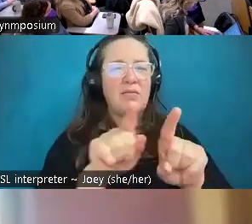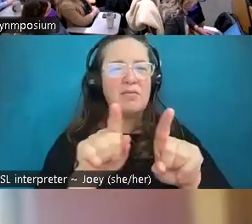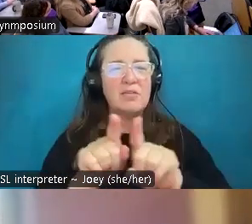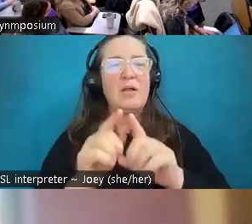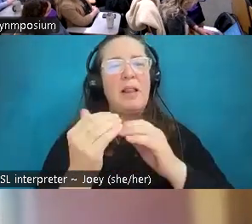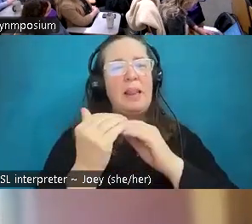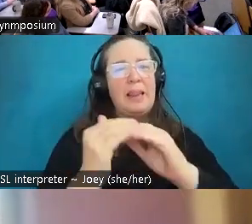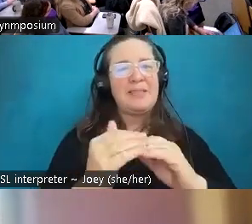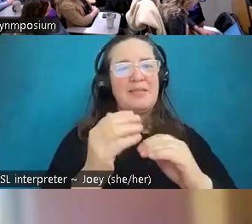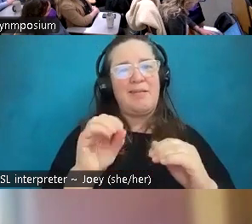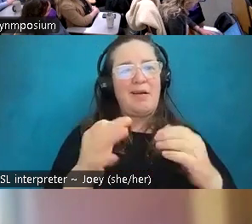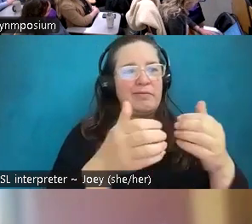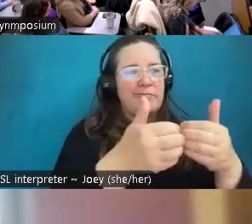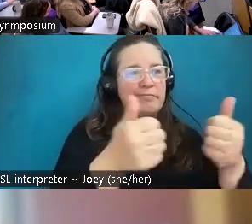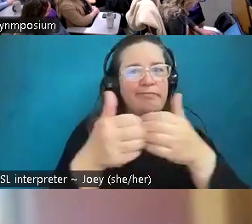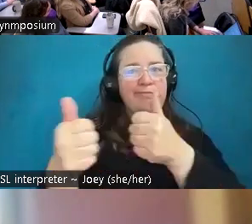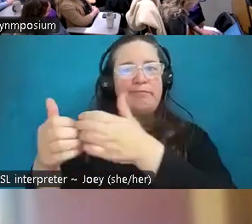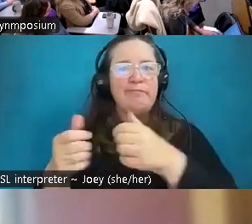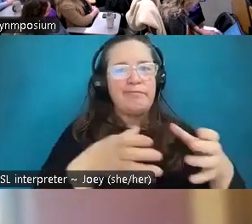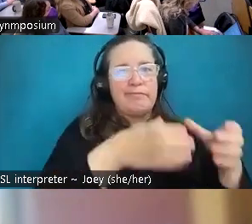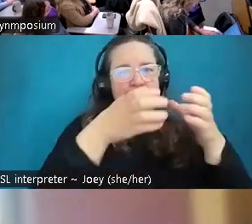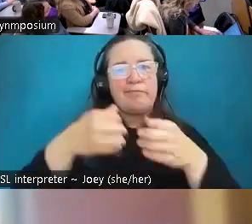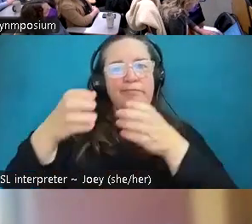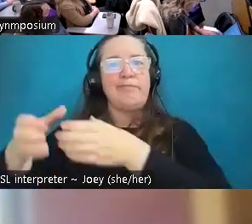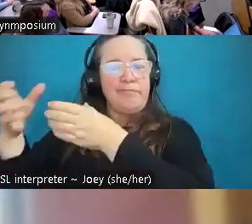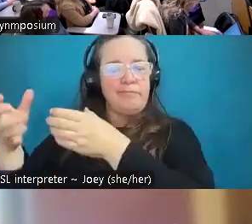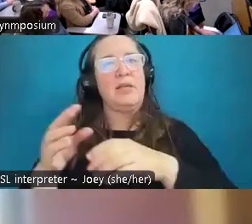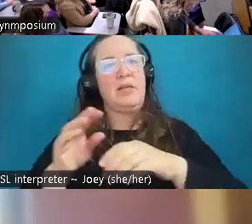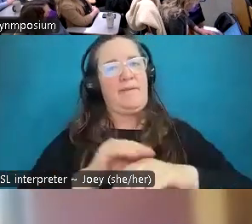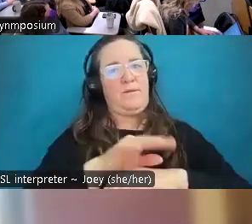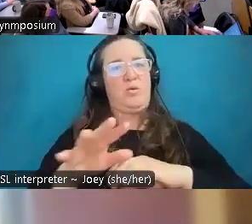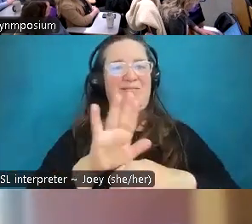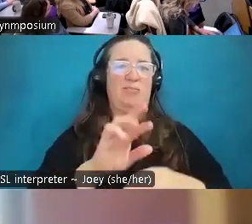And Dr. Walker also highlighted this report with a very